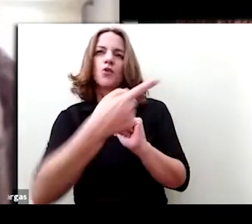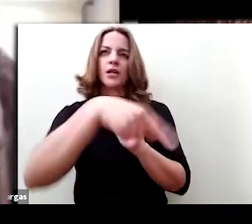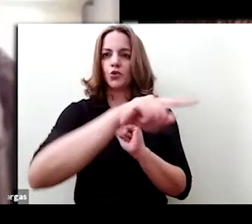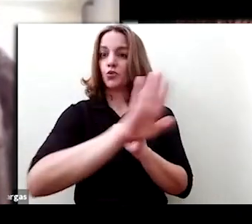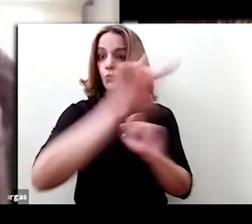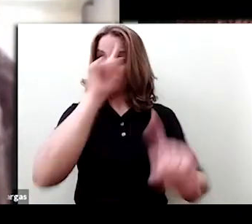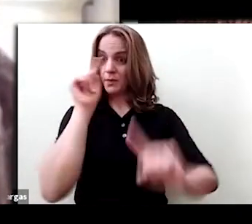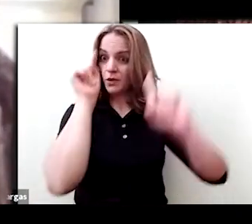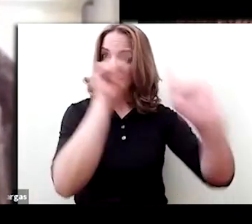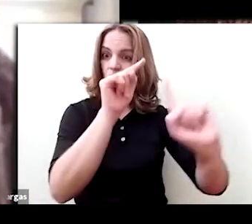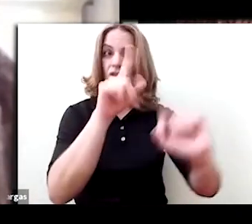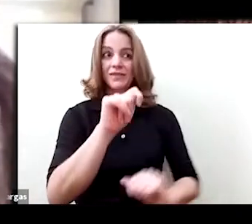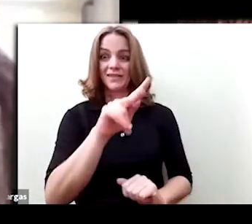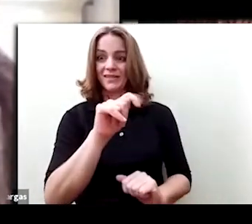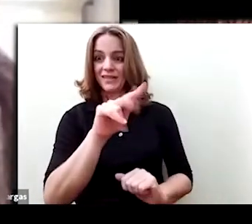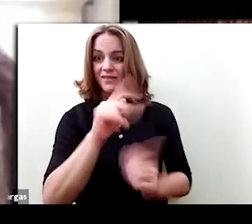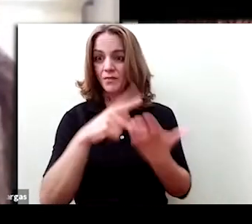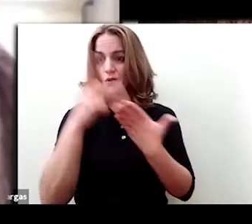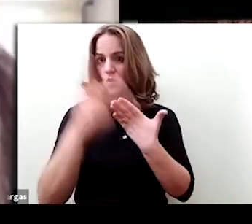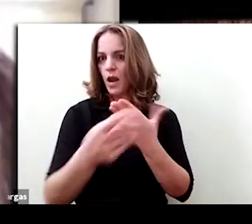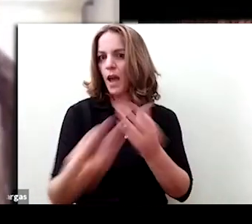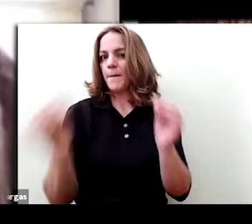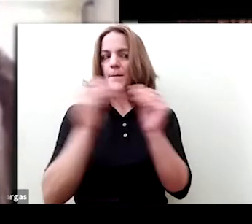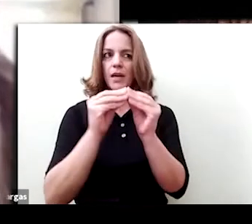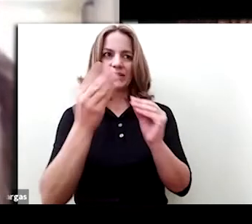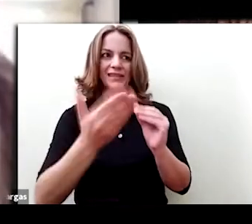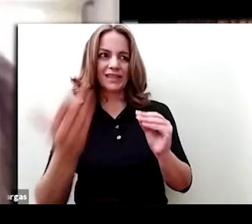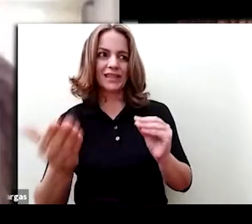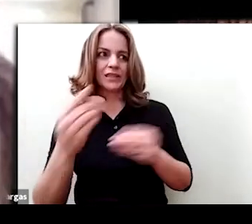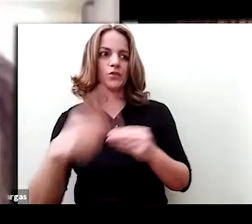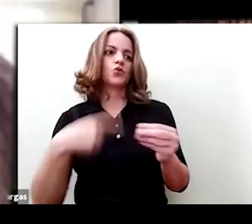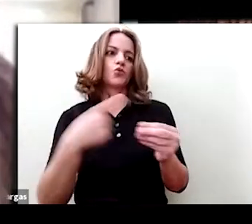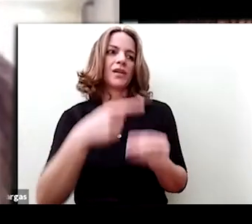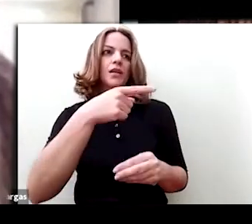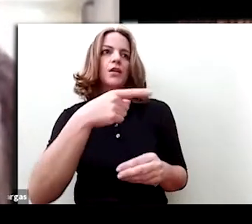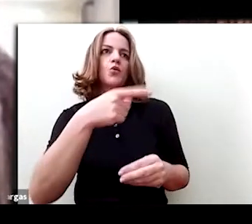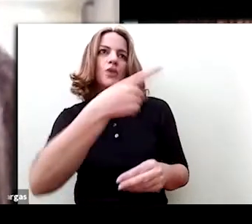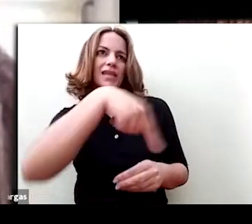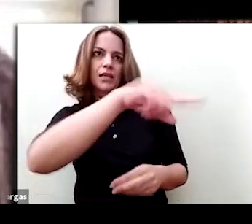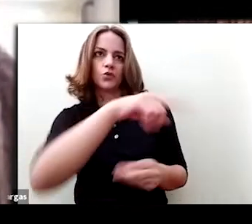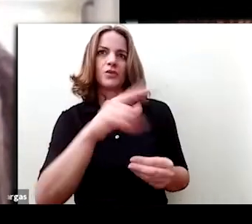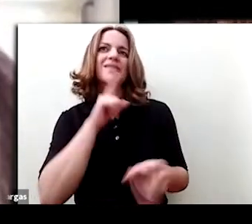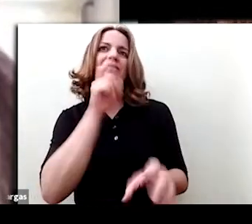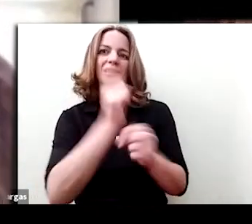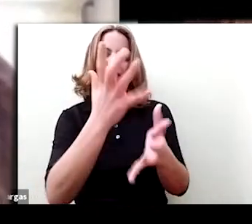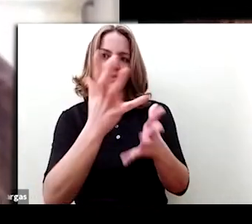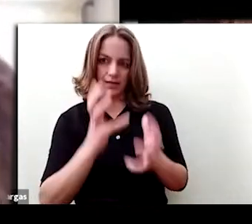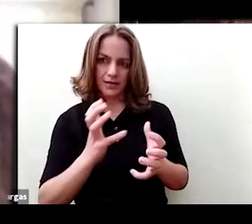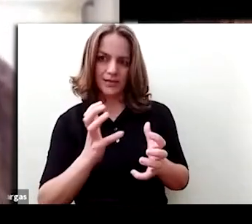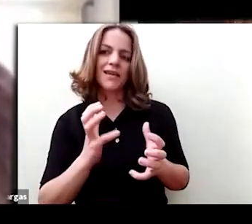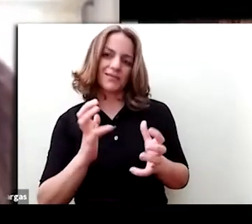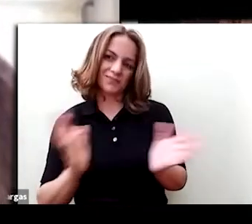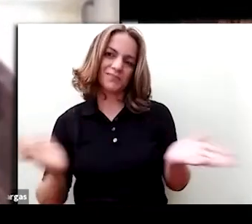more things about what Realidades did to hold television accountable to the community. And I was able to connect